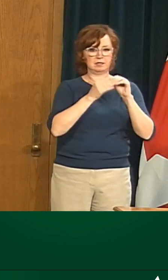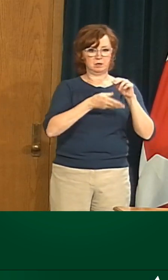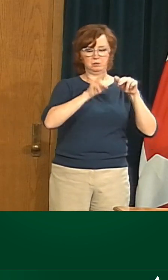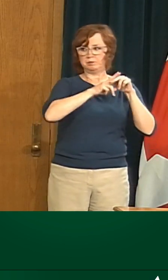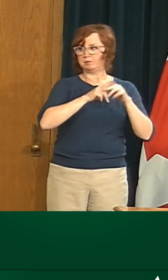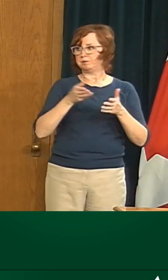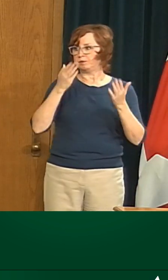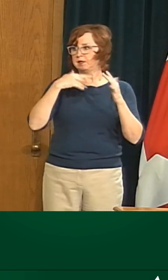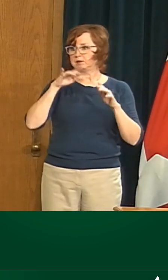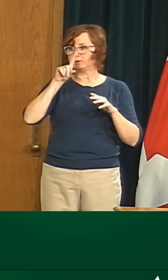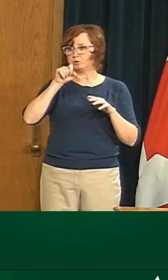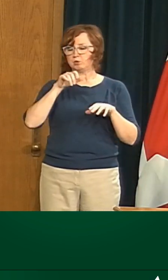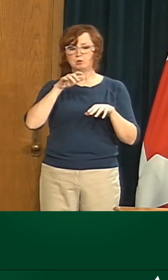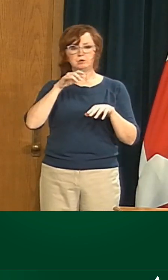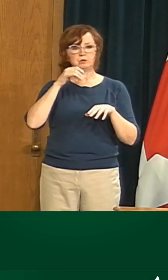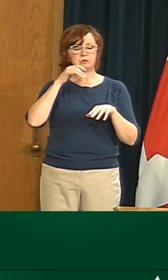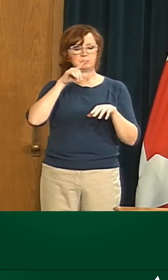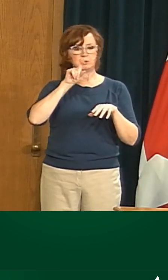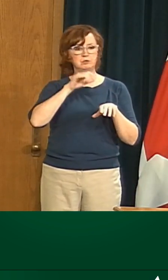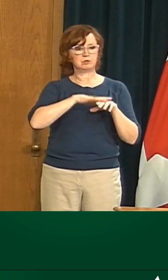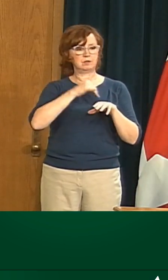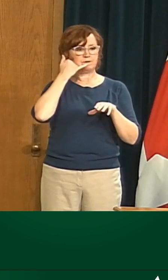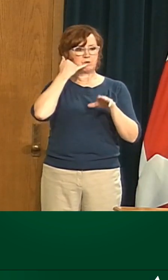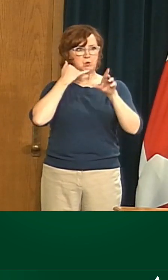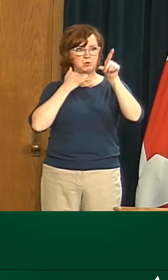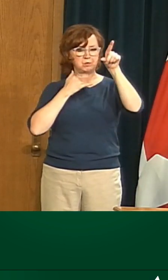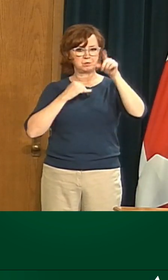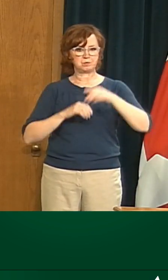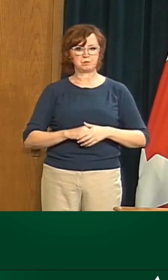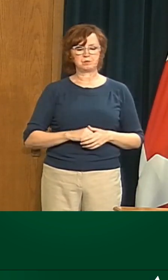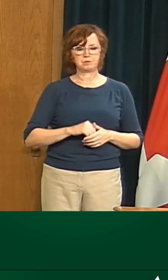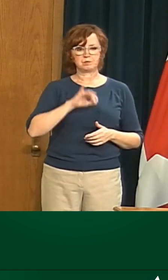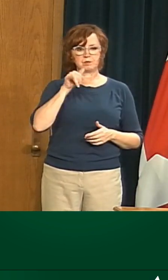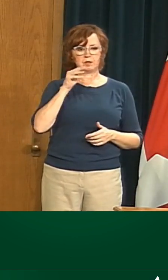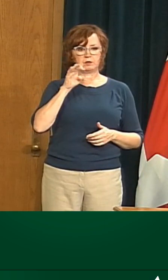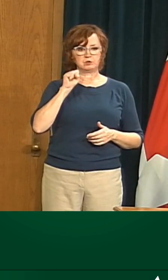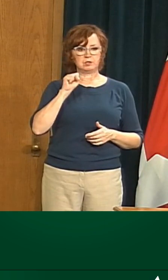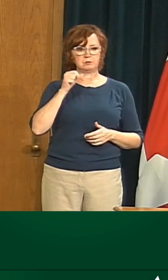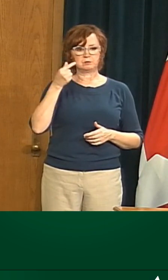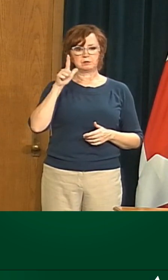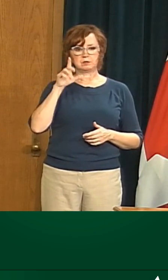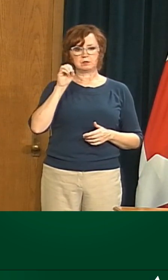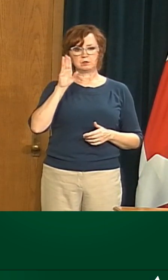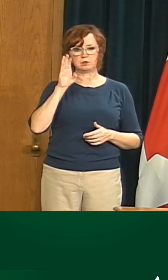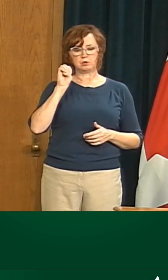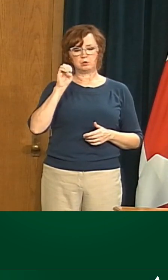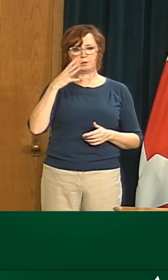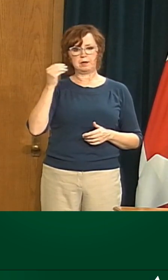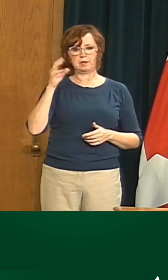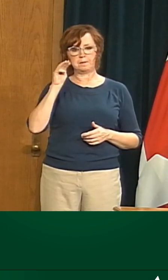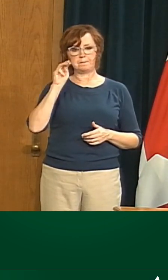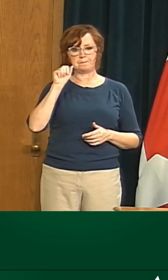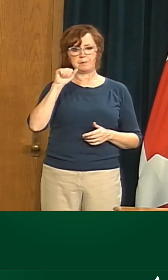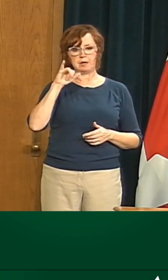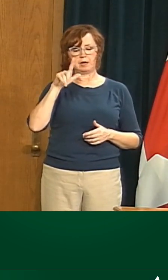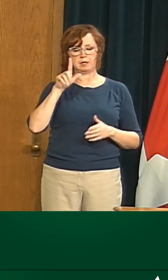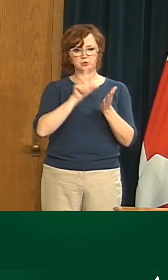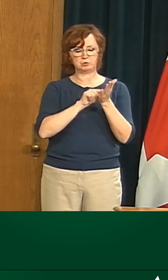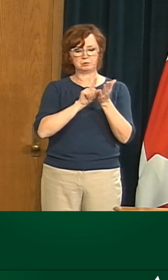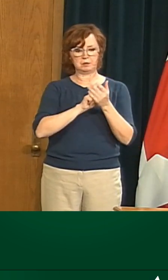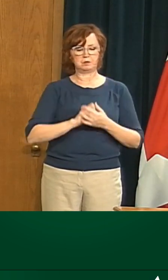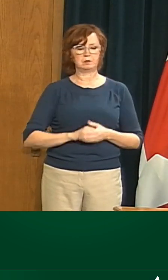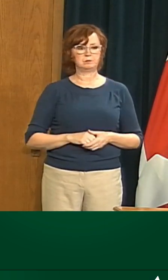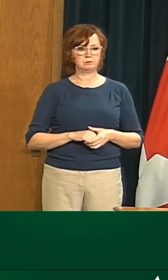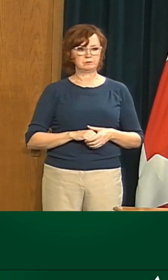We'll take our next question from the phone line. Operator? We have James Keller with the Globe and Mail. Hi there. I'm wondering about the reality of